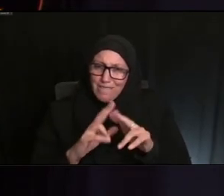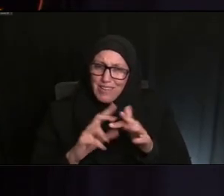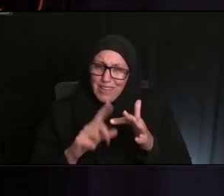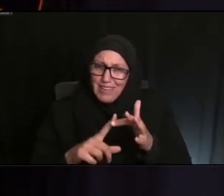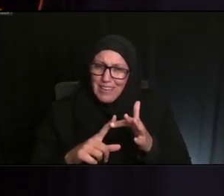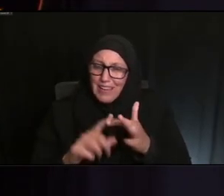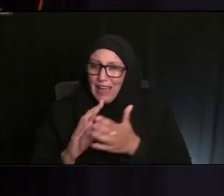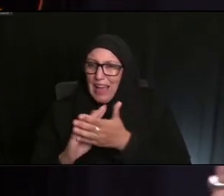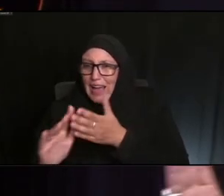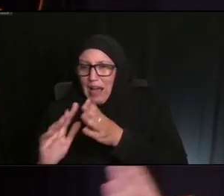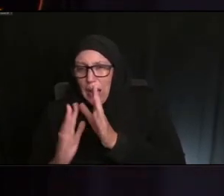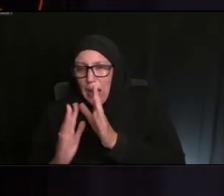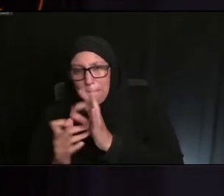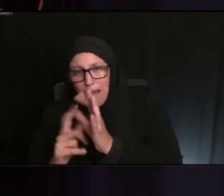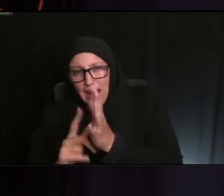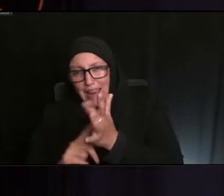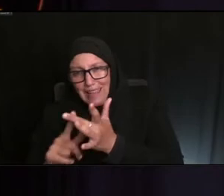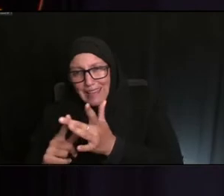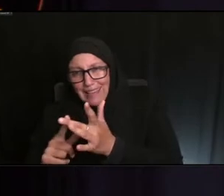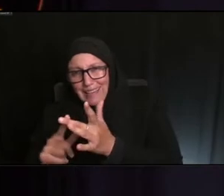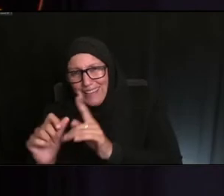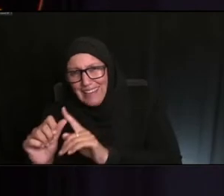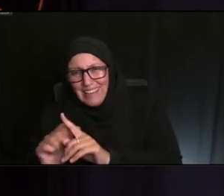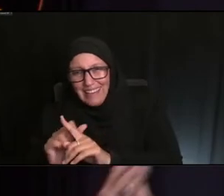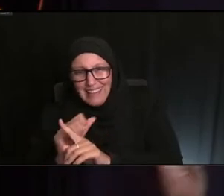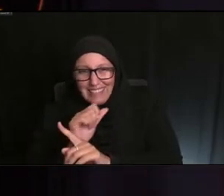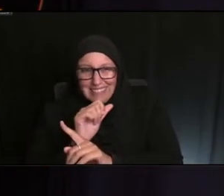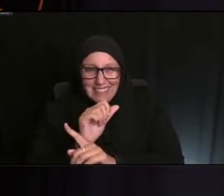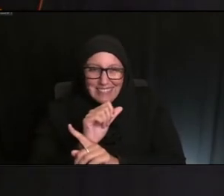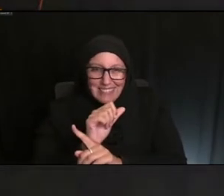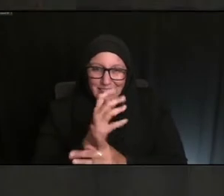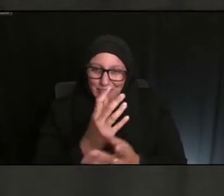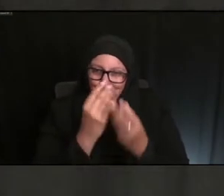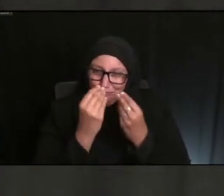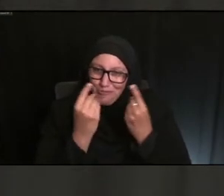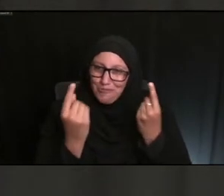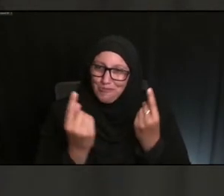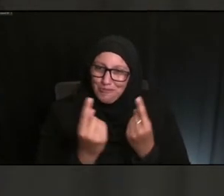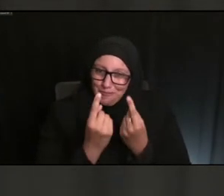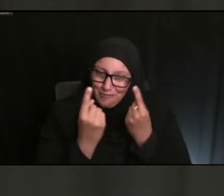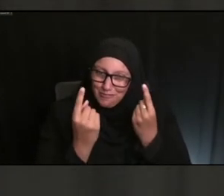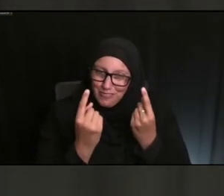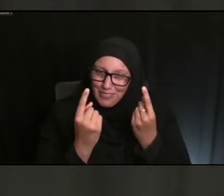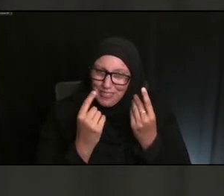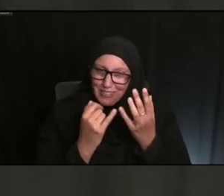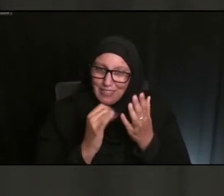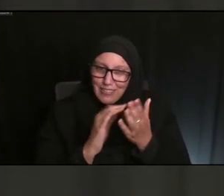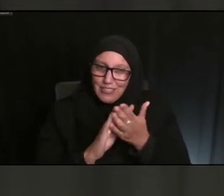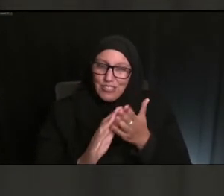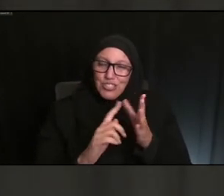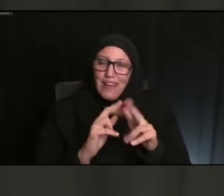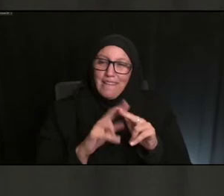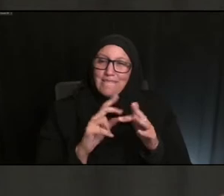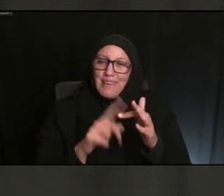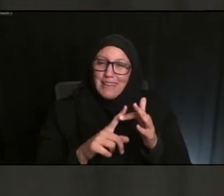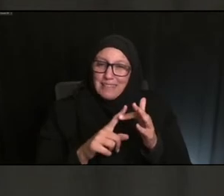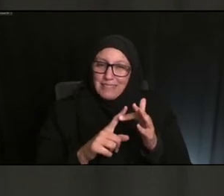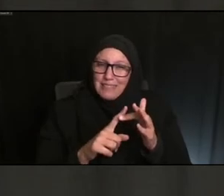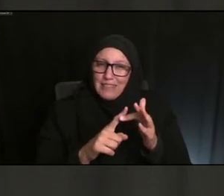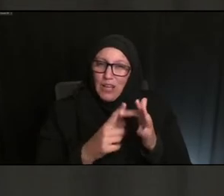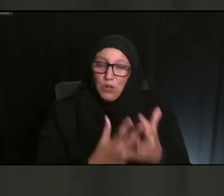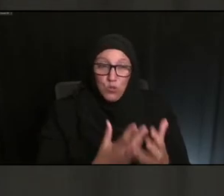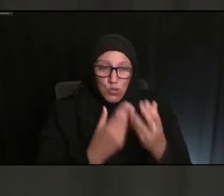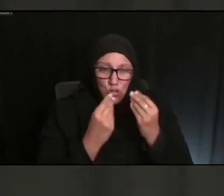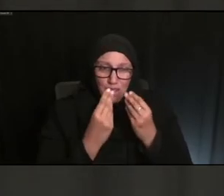Al-Hanbali, Imam of the Hanabila, was the student of al-Shafi'i, who was the